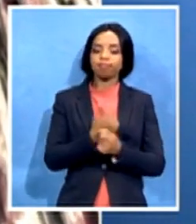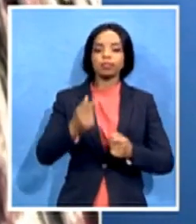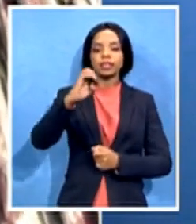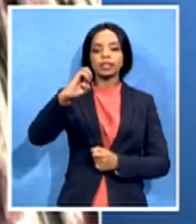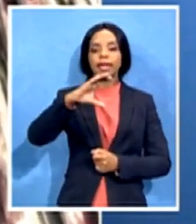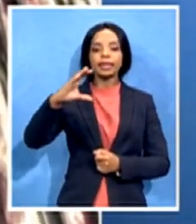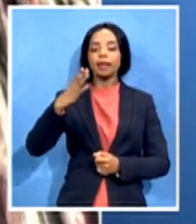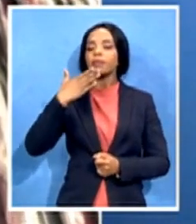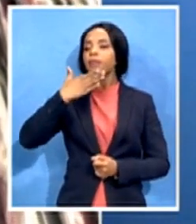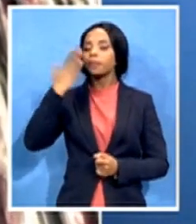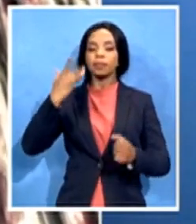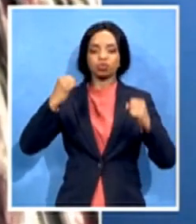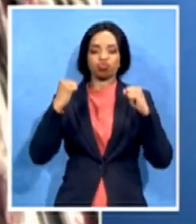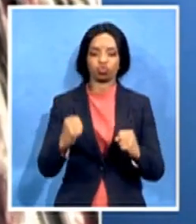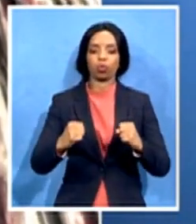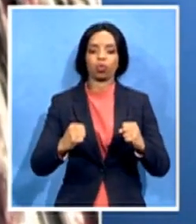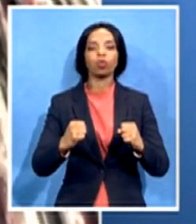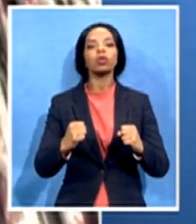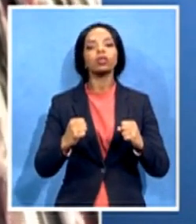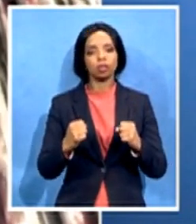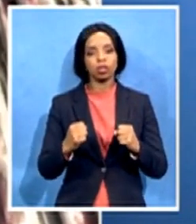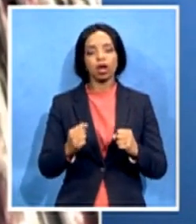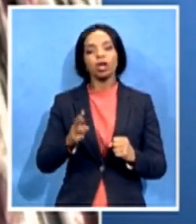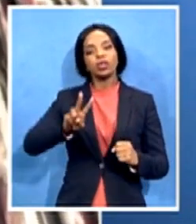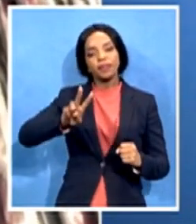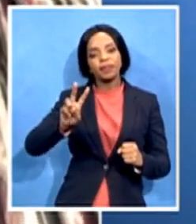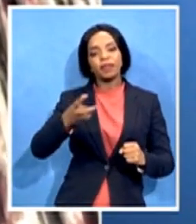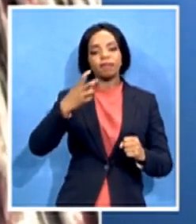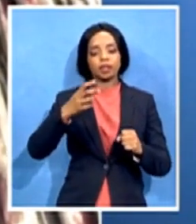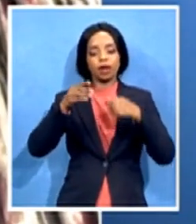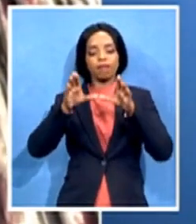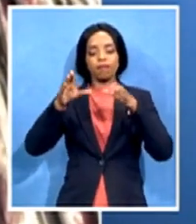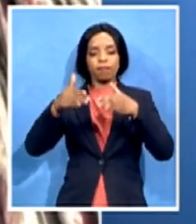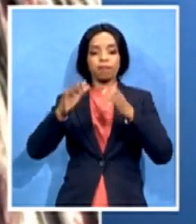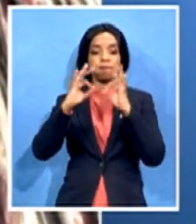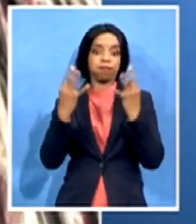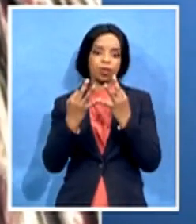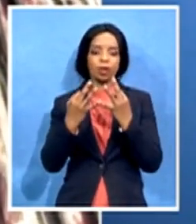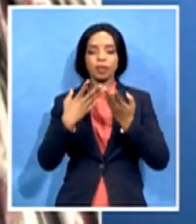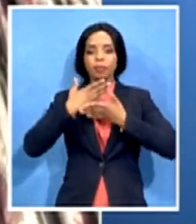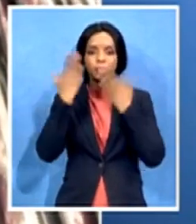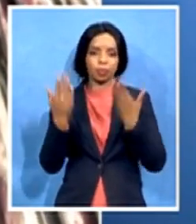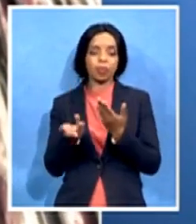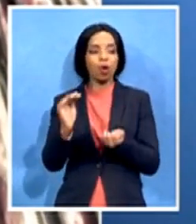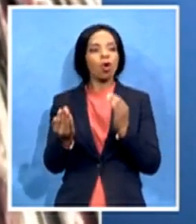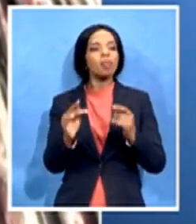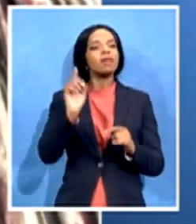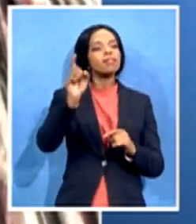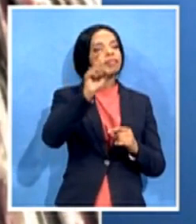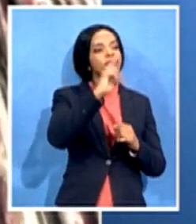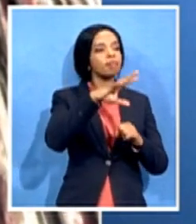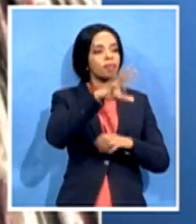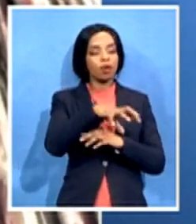stock theft forum, provincial stock theft forum, compared to other provinces. and also national. We believe